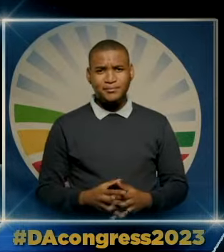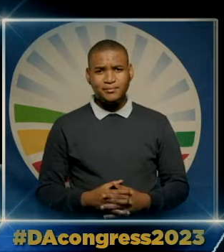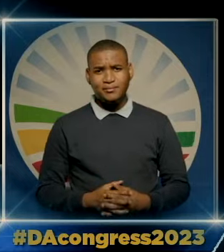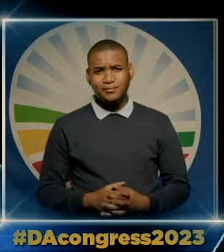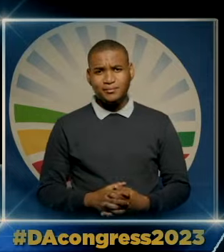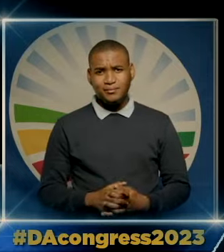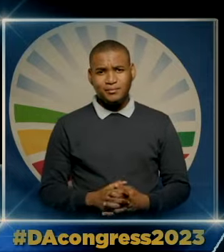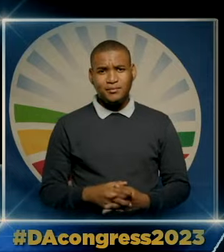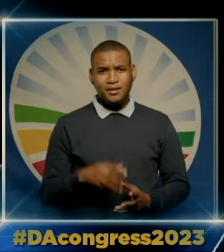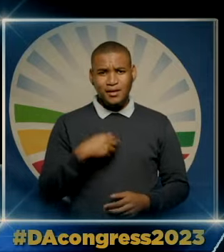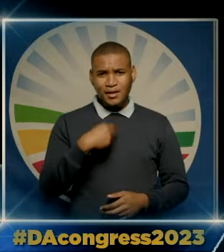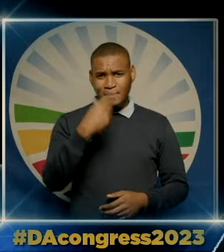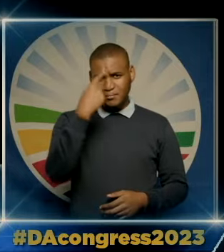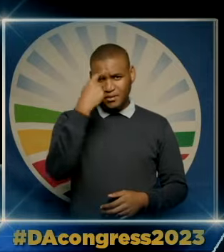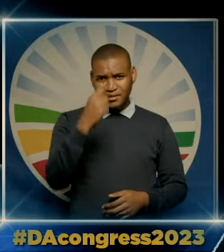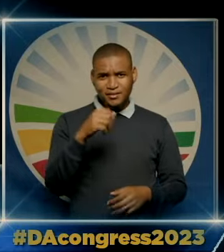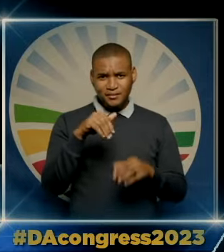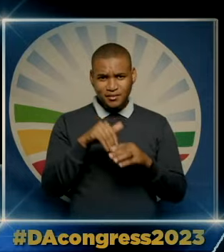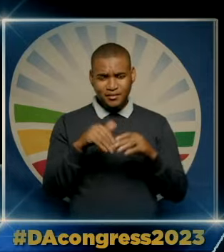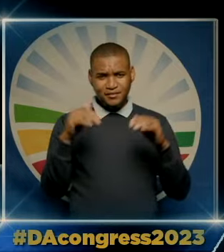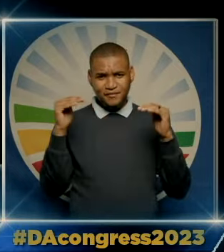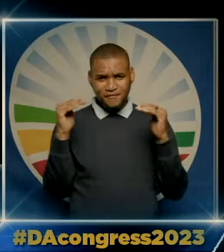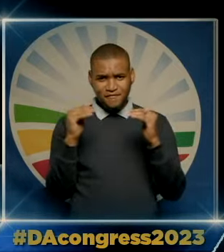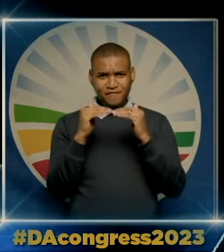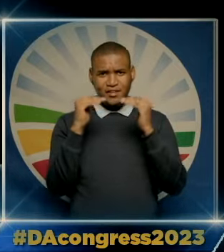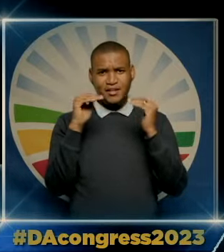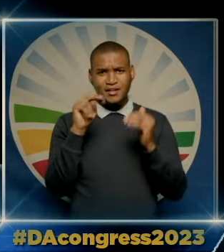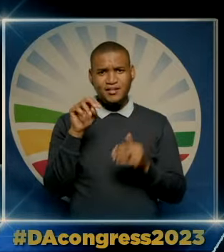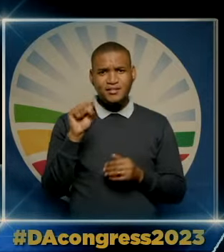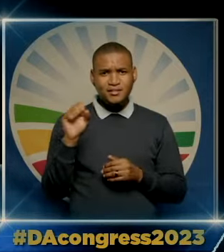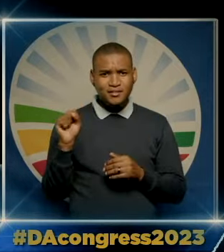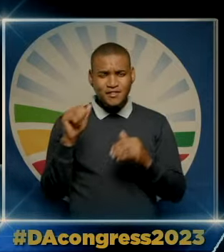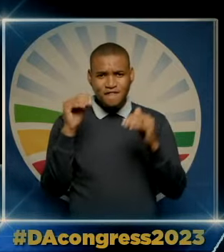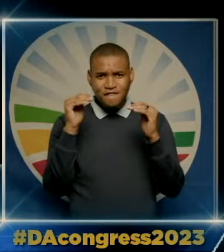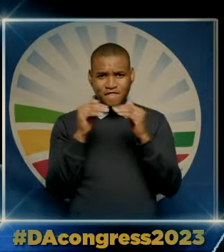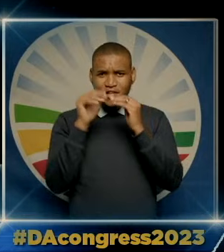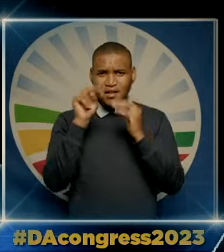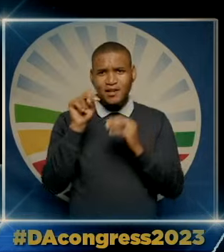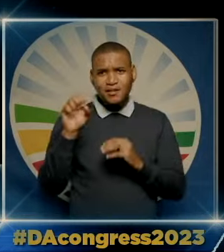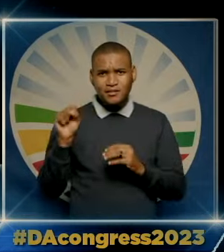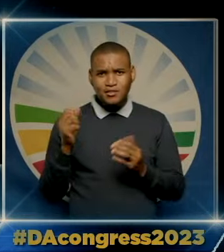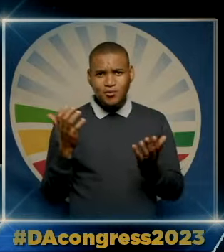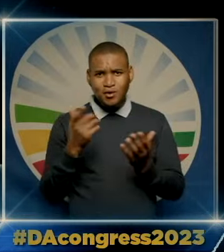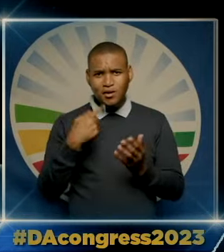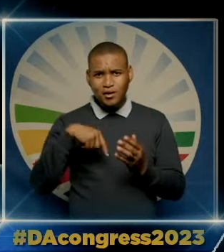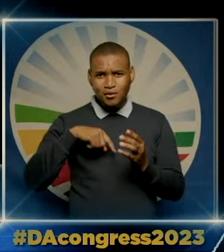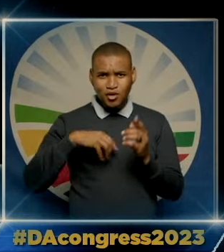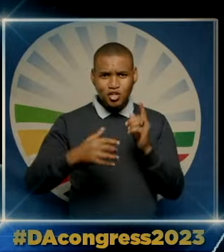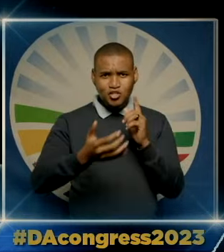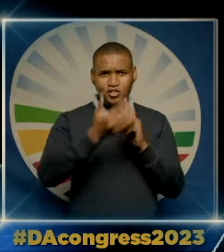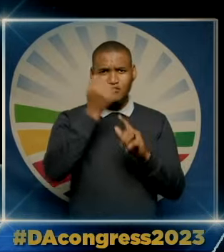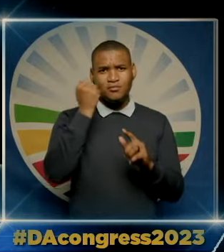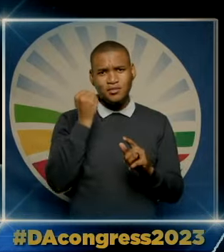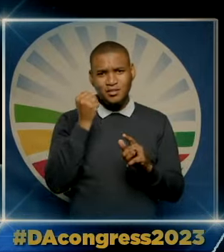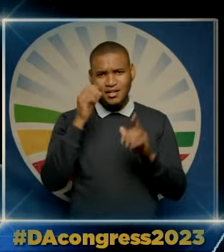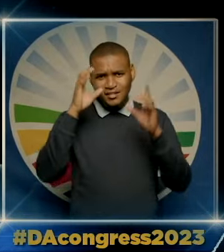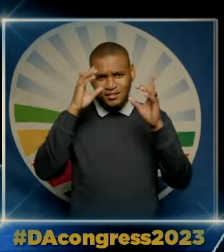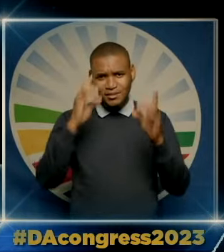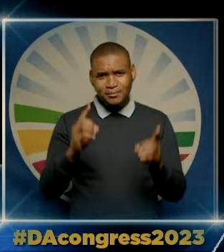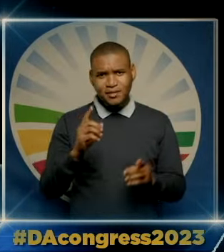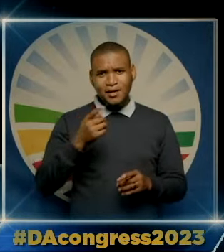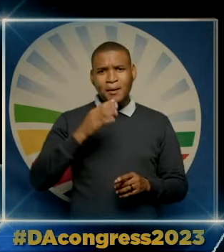I believe in fairness. A fairness where our achievements are determined by